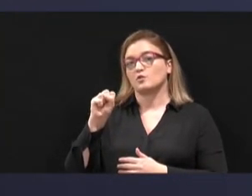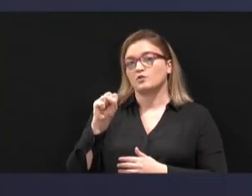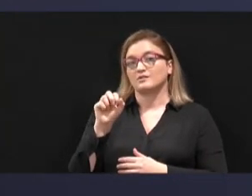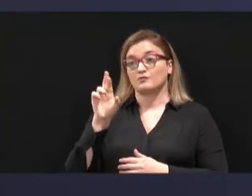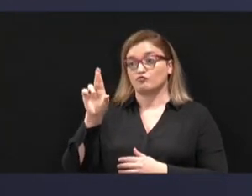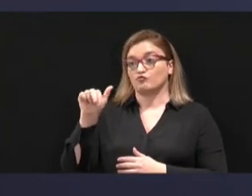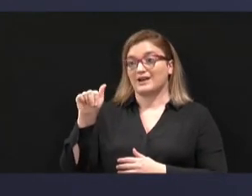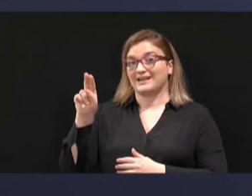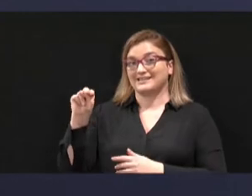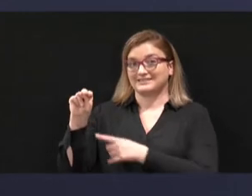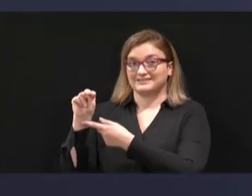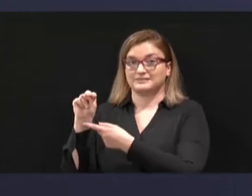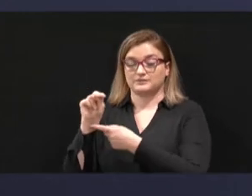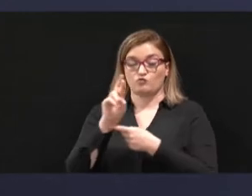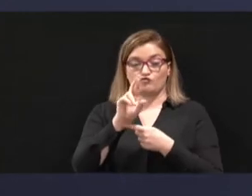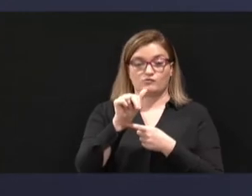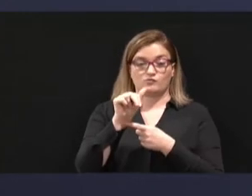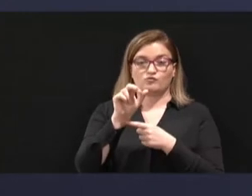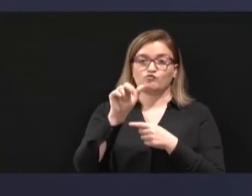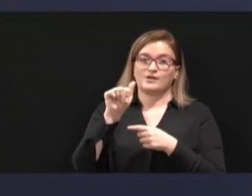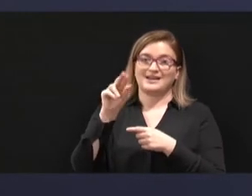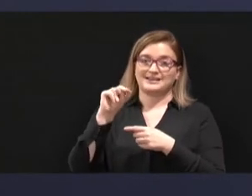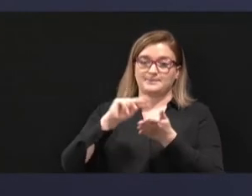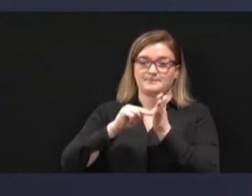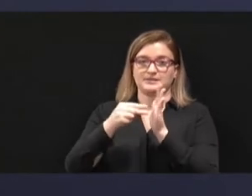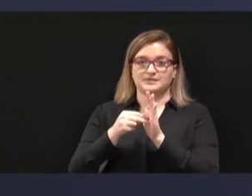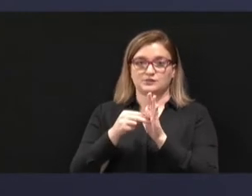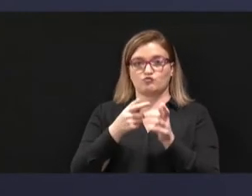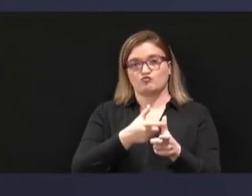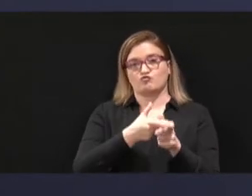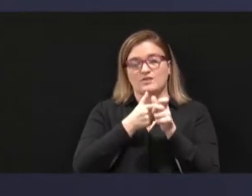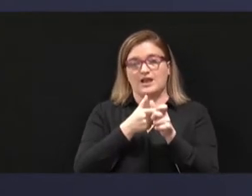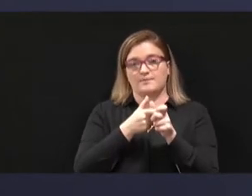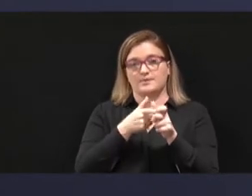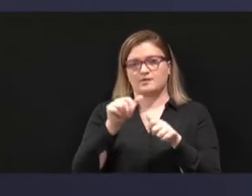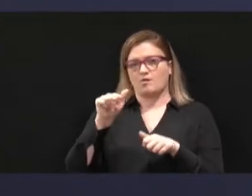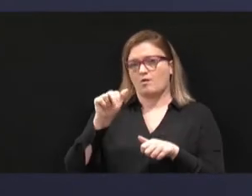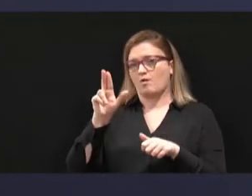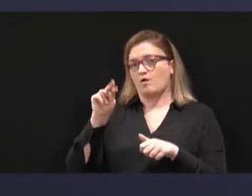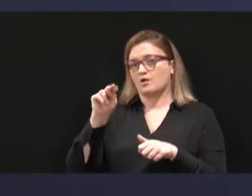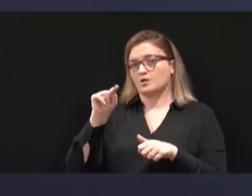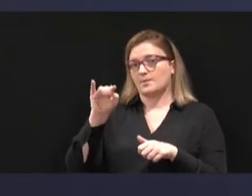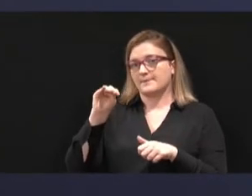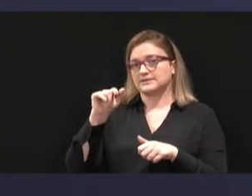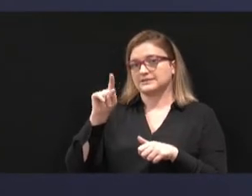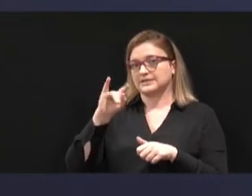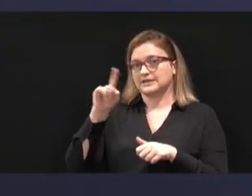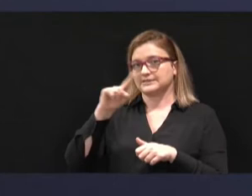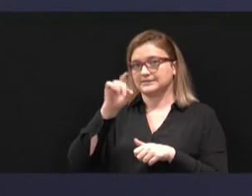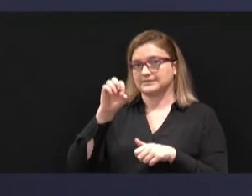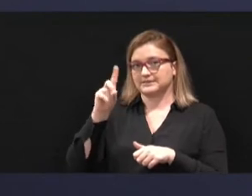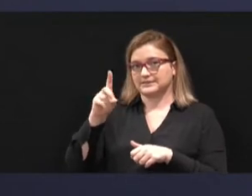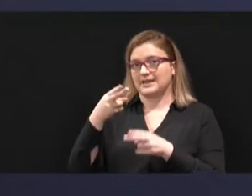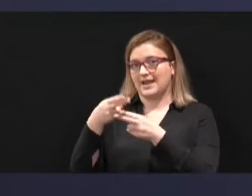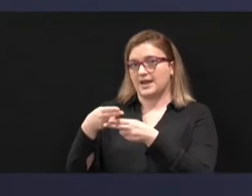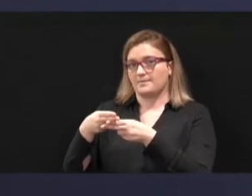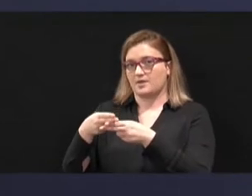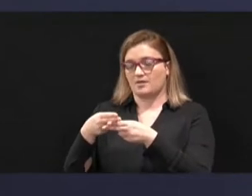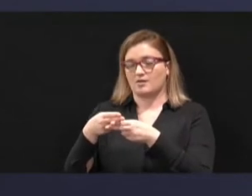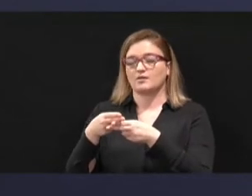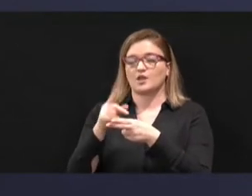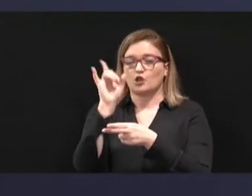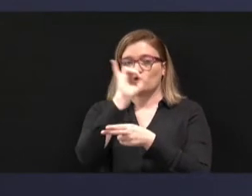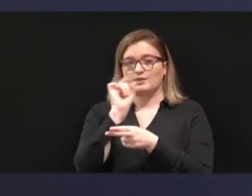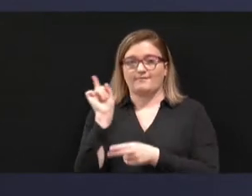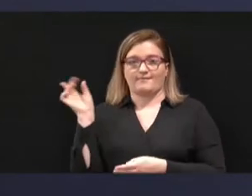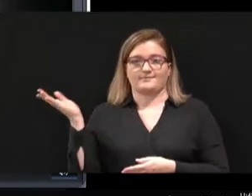the RAN means Rapid Automatized Naming. And it looks like